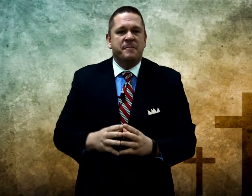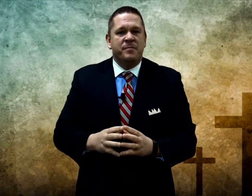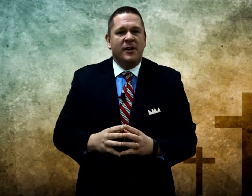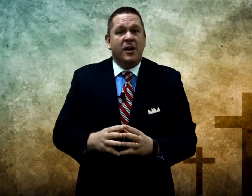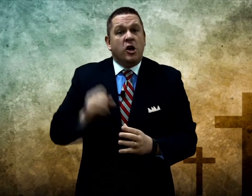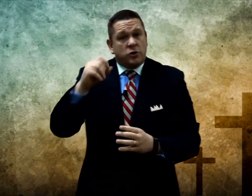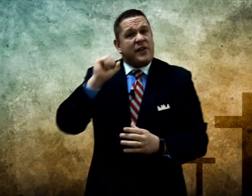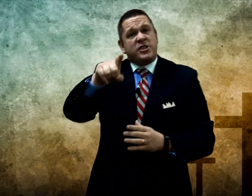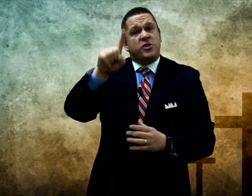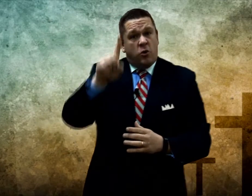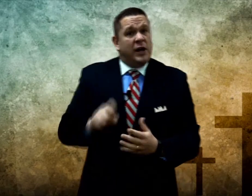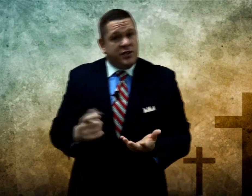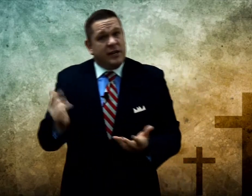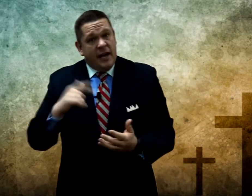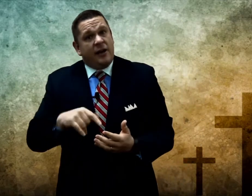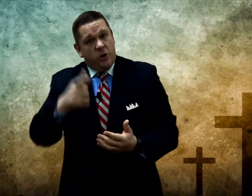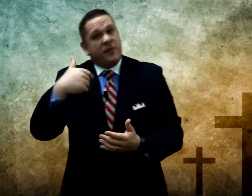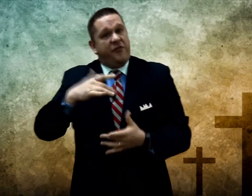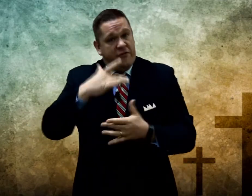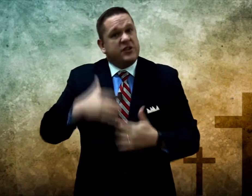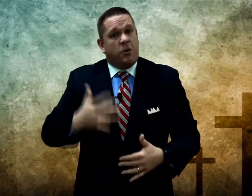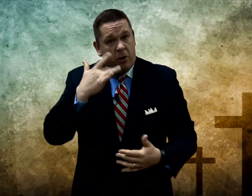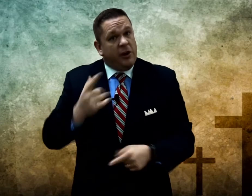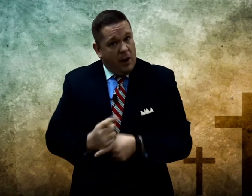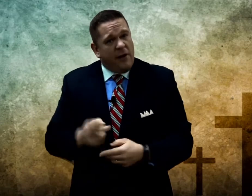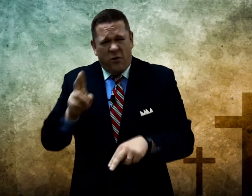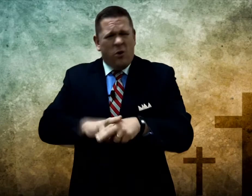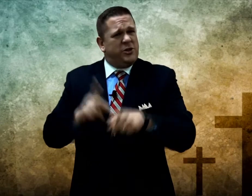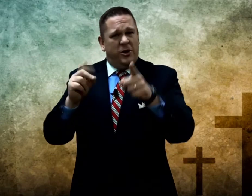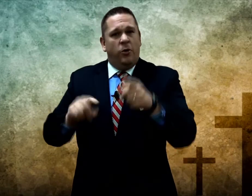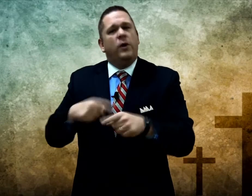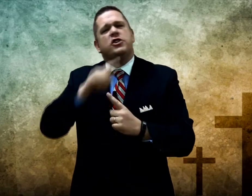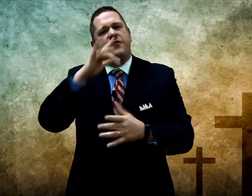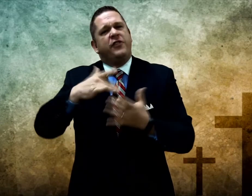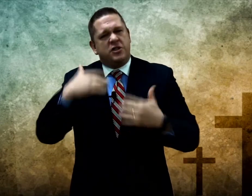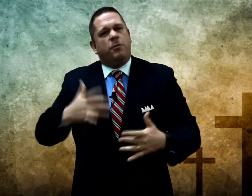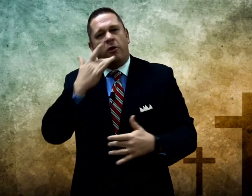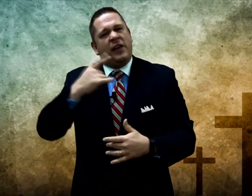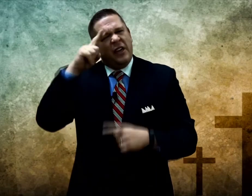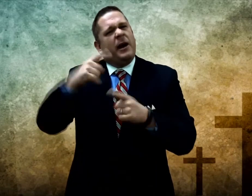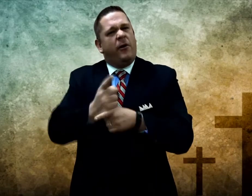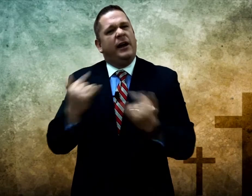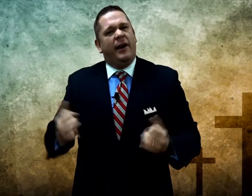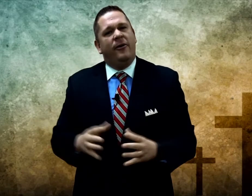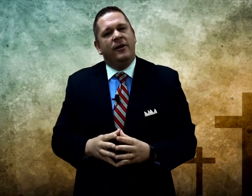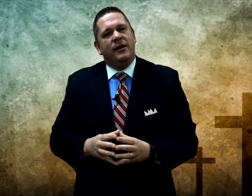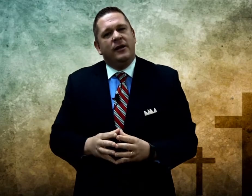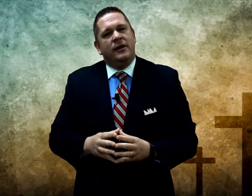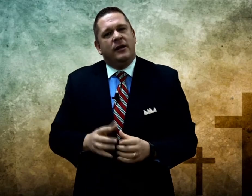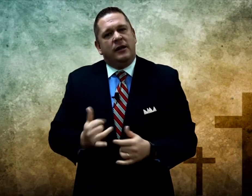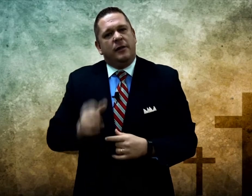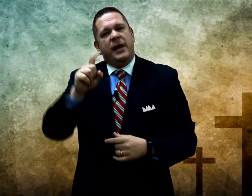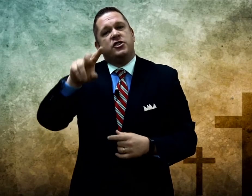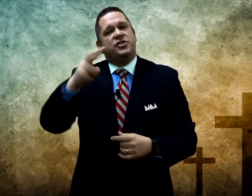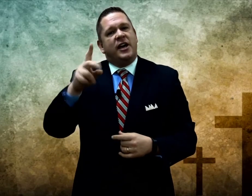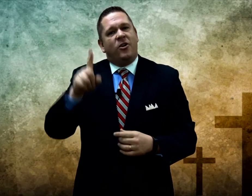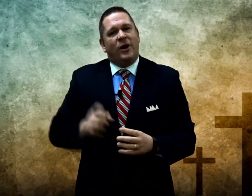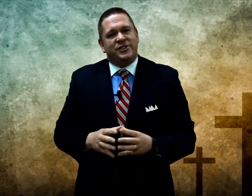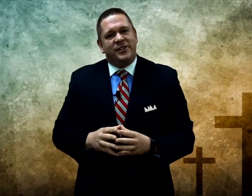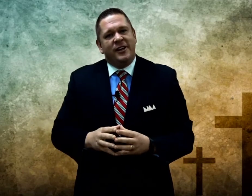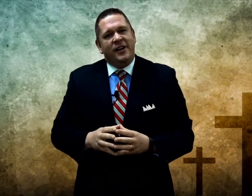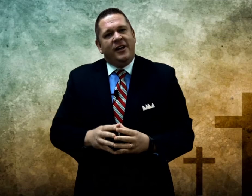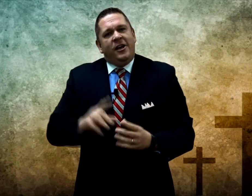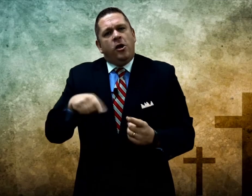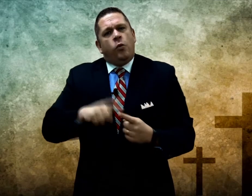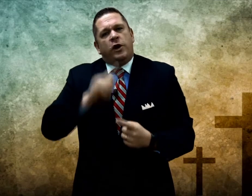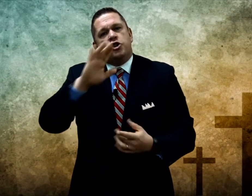someday. So I've asked you the question today. You have a physical birthday, right? Of course you do. When is your physical birthday? Think about it right now. Now let me ask you a second